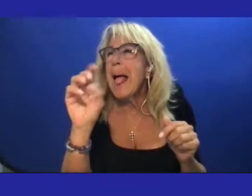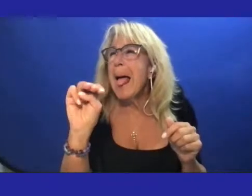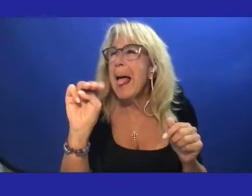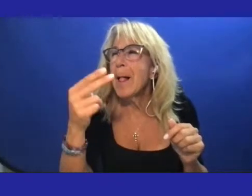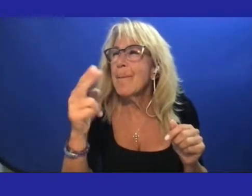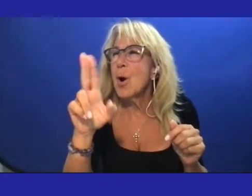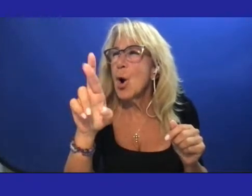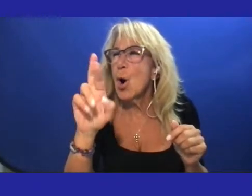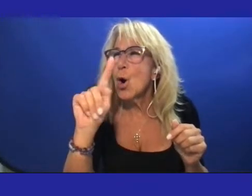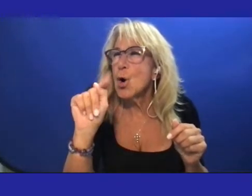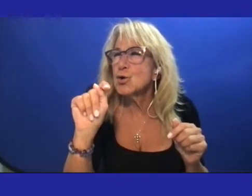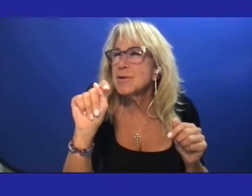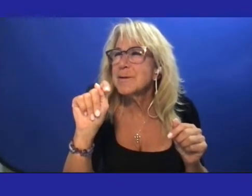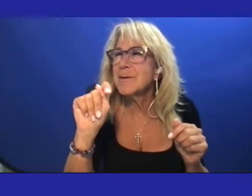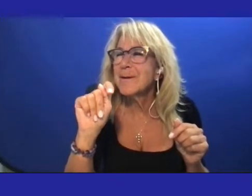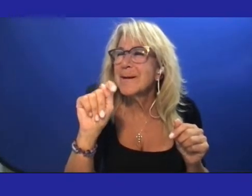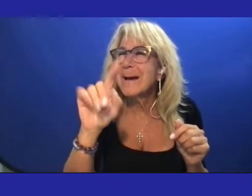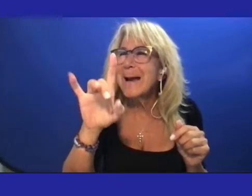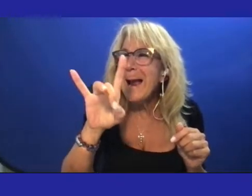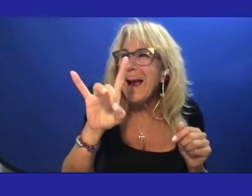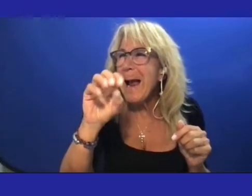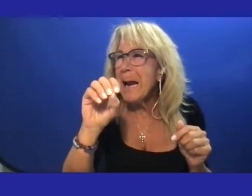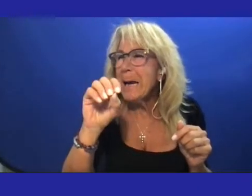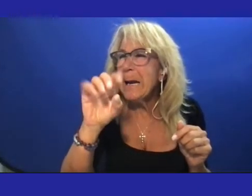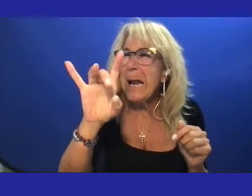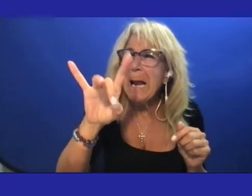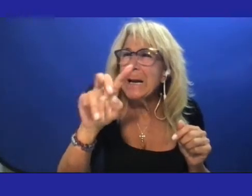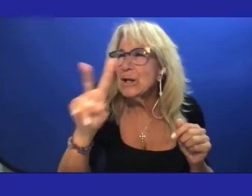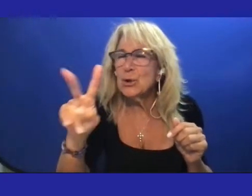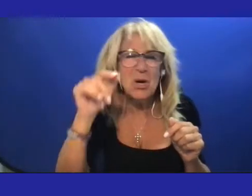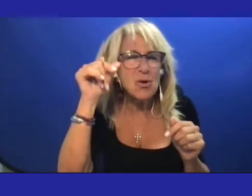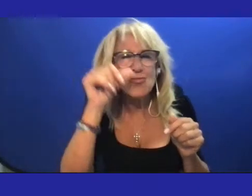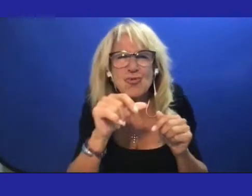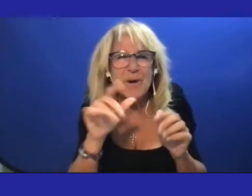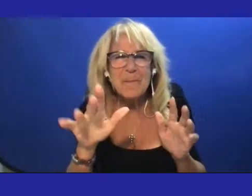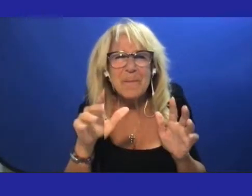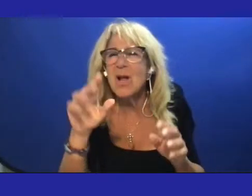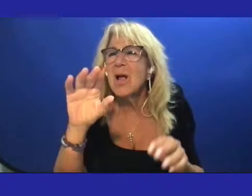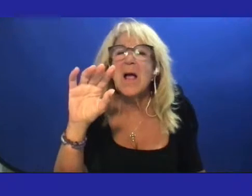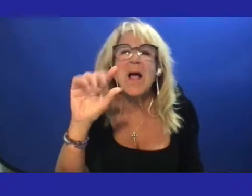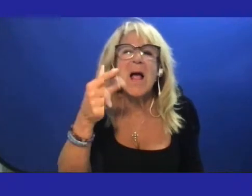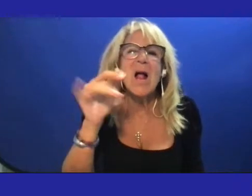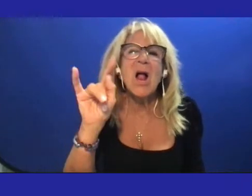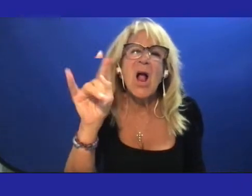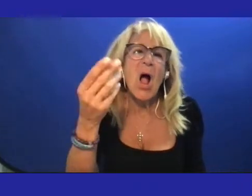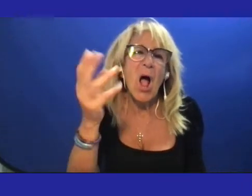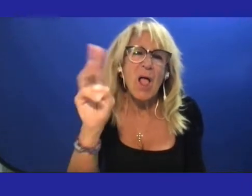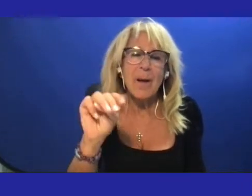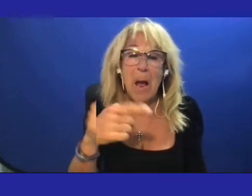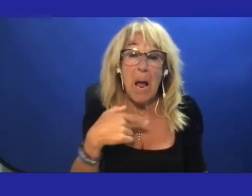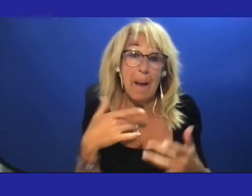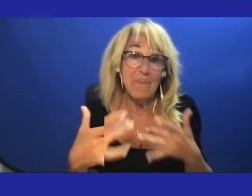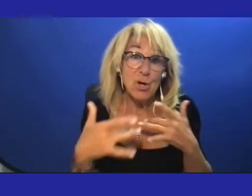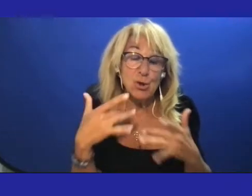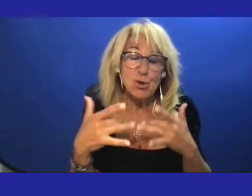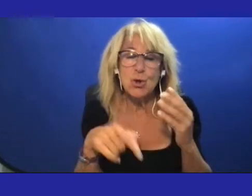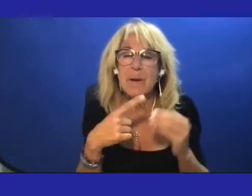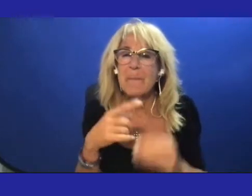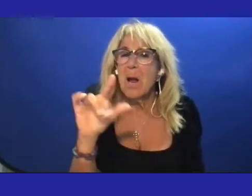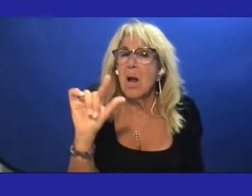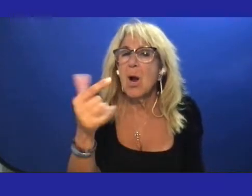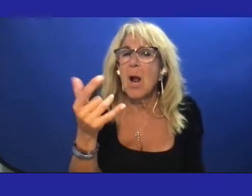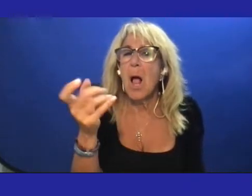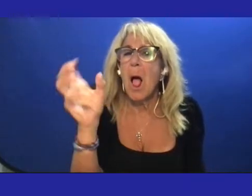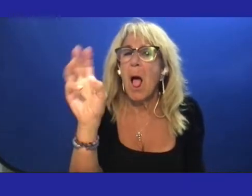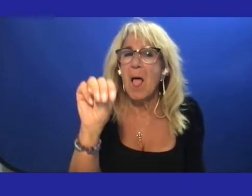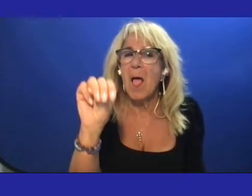the 80th, 82 or so. I Right. don't remember what it is for Gotham. Yeah, I was just a little concerned about Gotham, but it depends. I mean, if it was